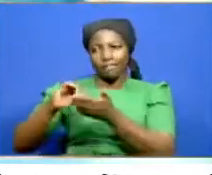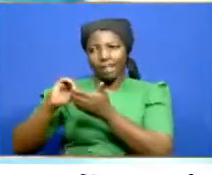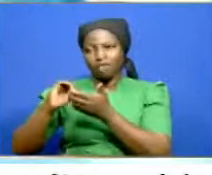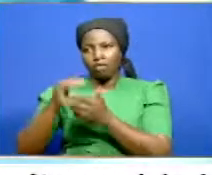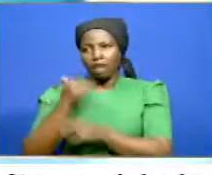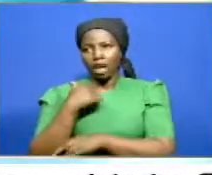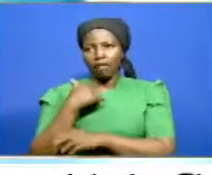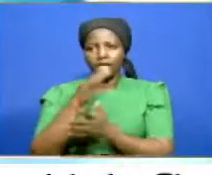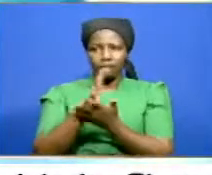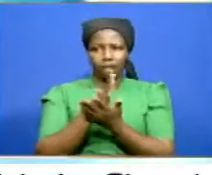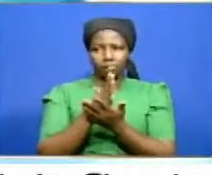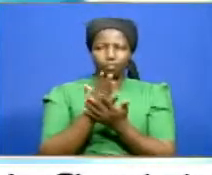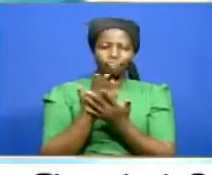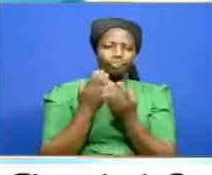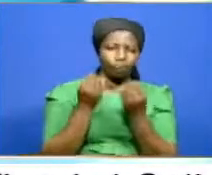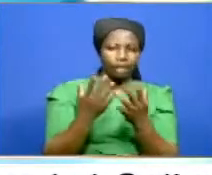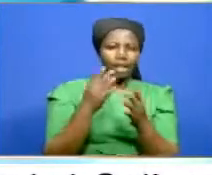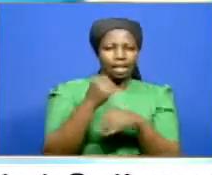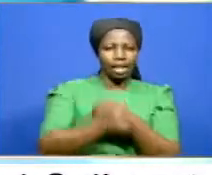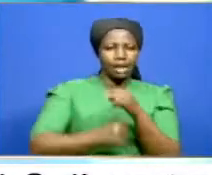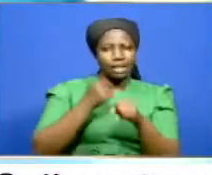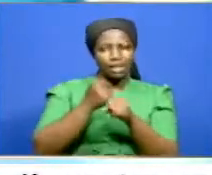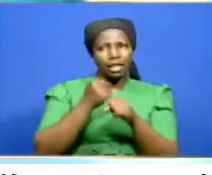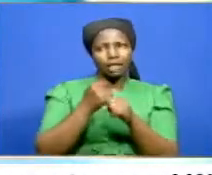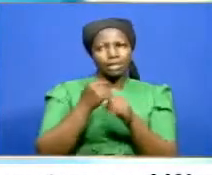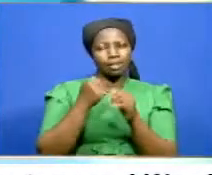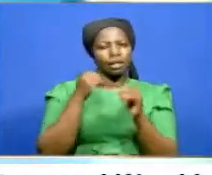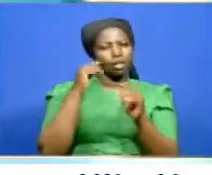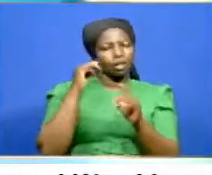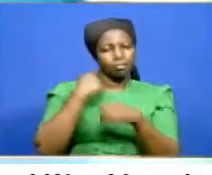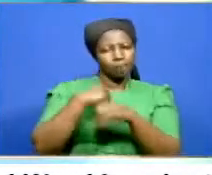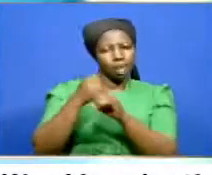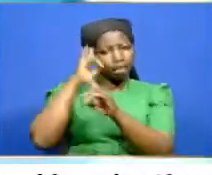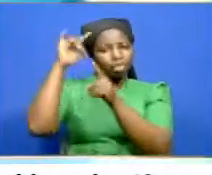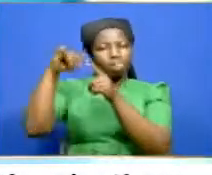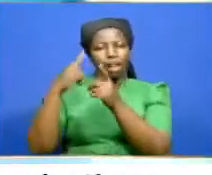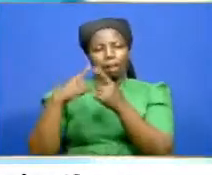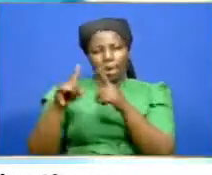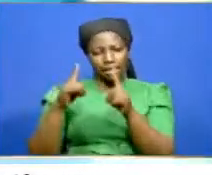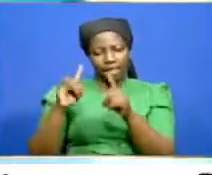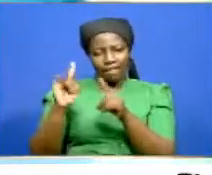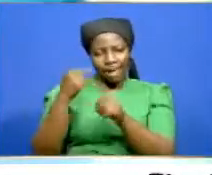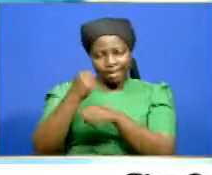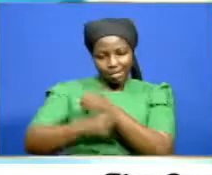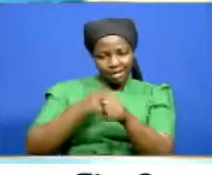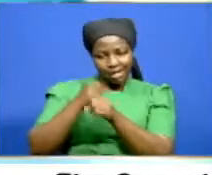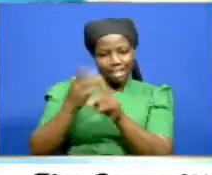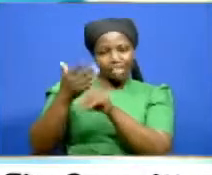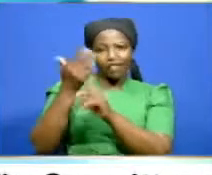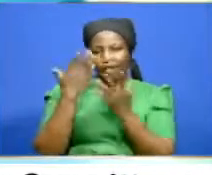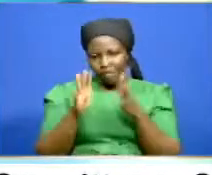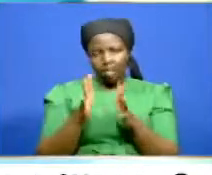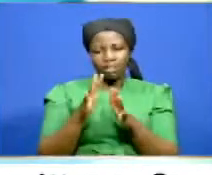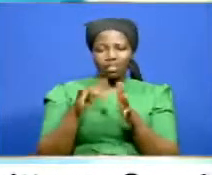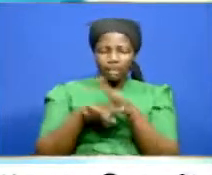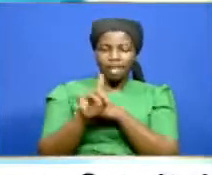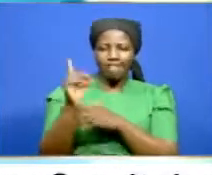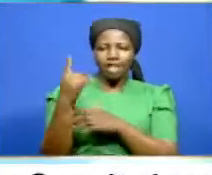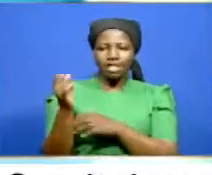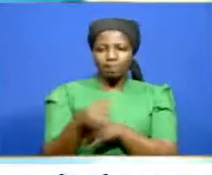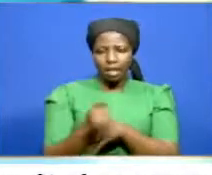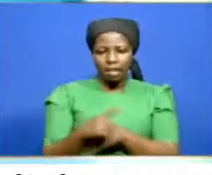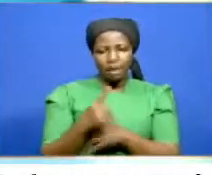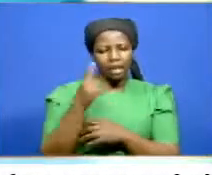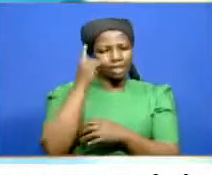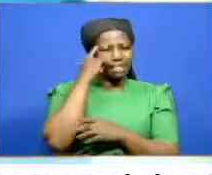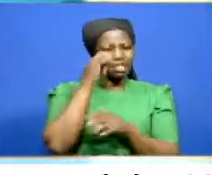strategic plans that we had in place, and we have already achieved them in the first year, not even the first year search, but even in just a few months. So I think it's all about just